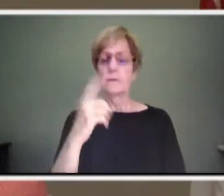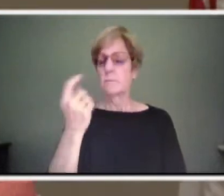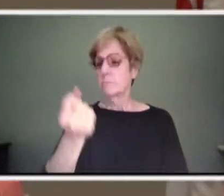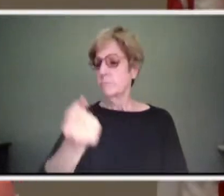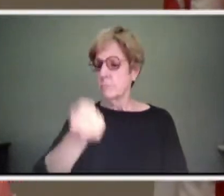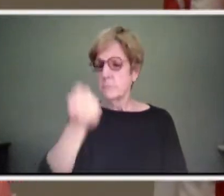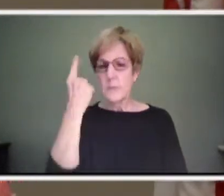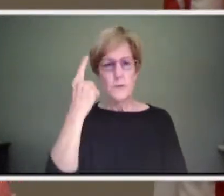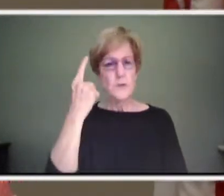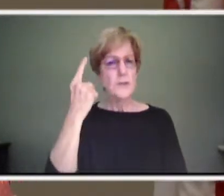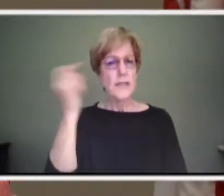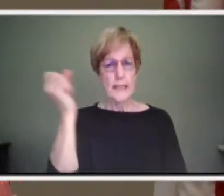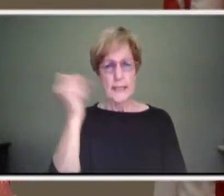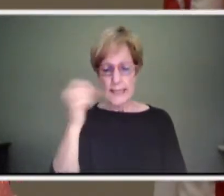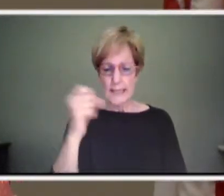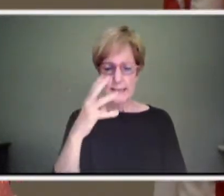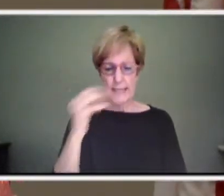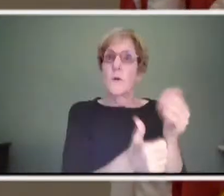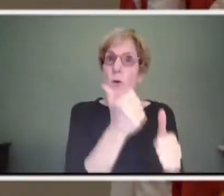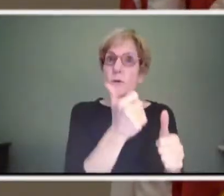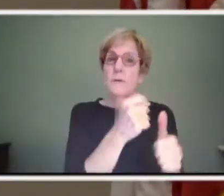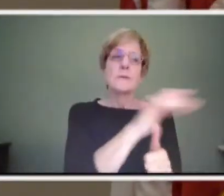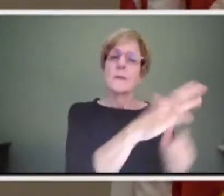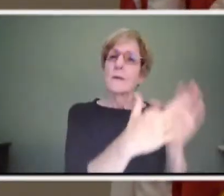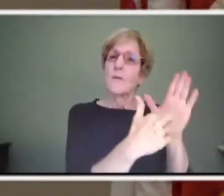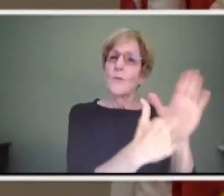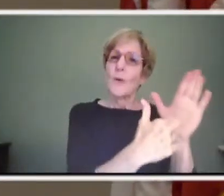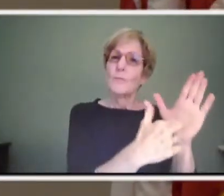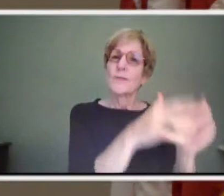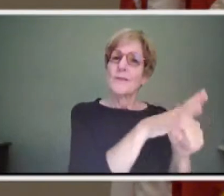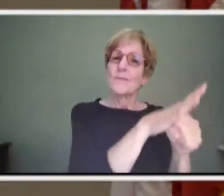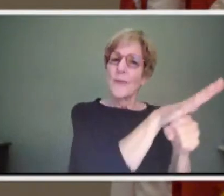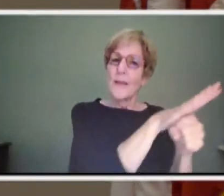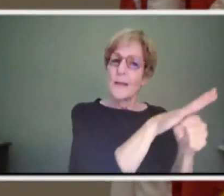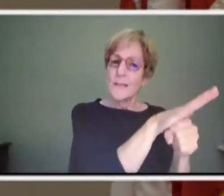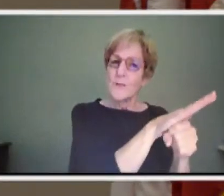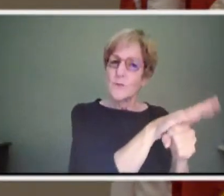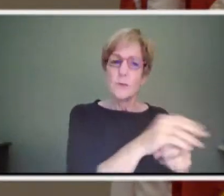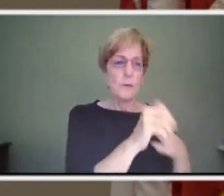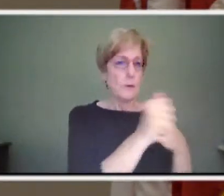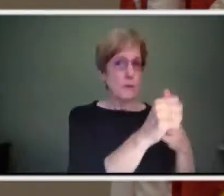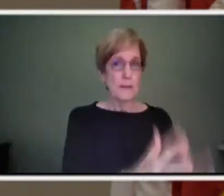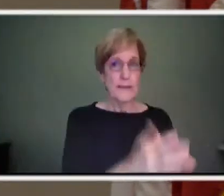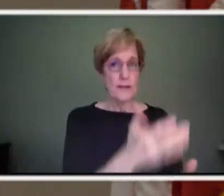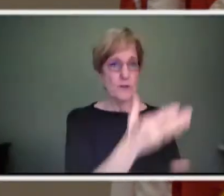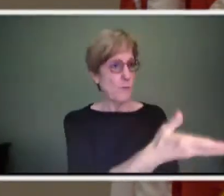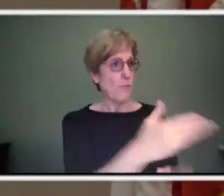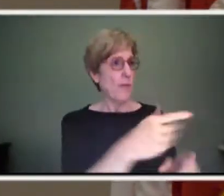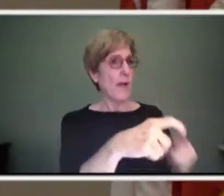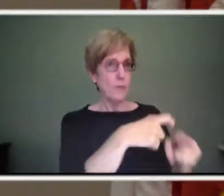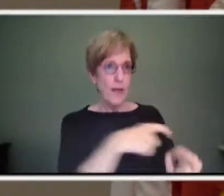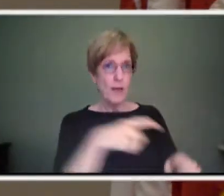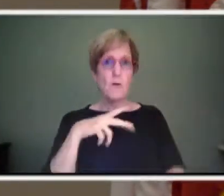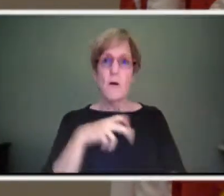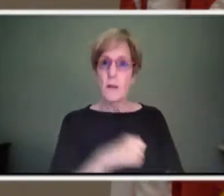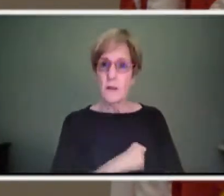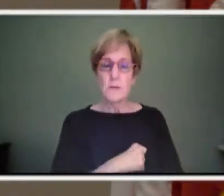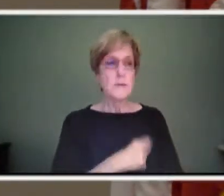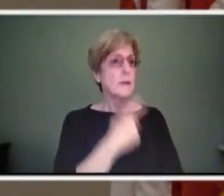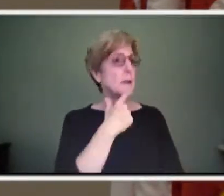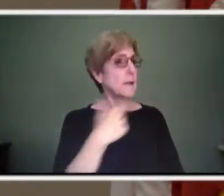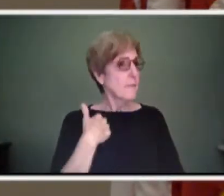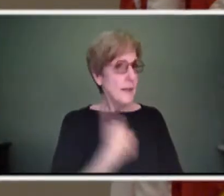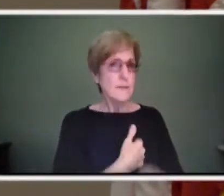with. And I want to make clear as a district, the leaders from that district call us, they tell us what they're